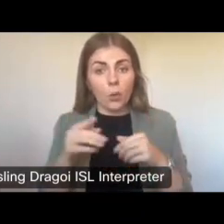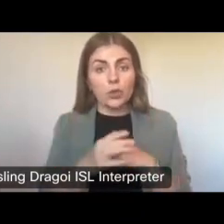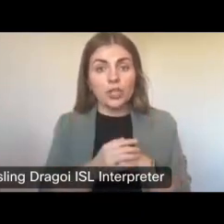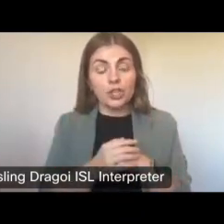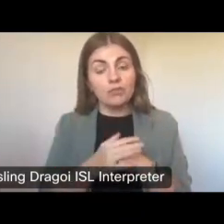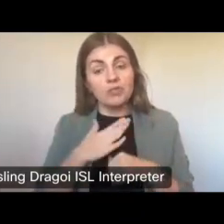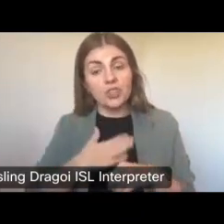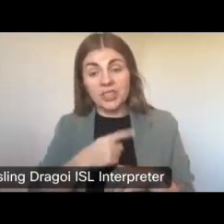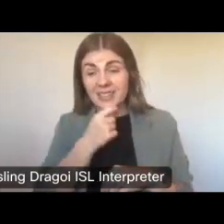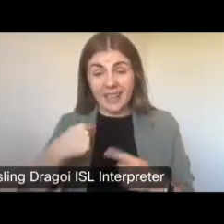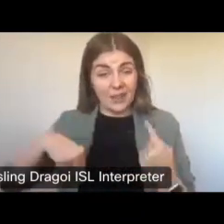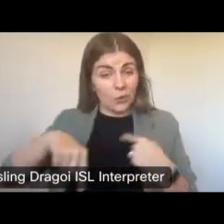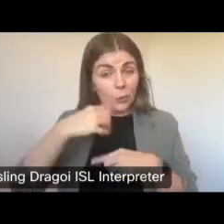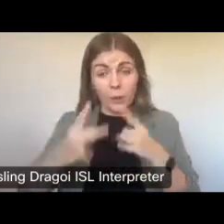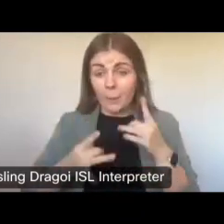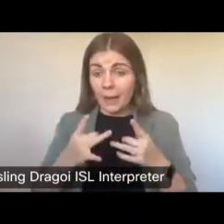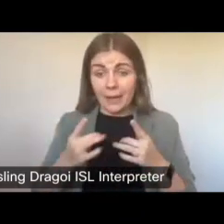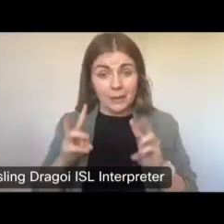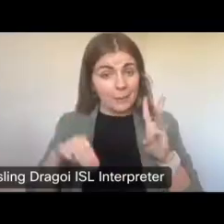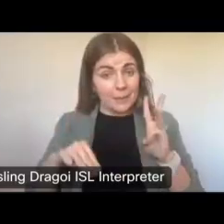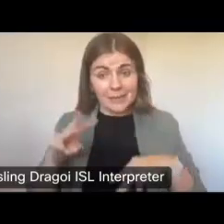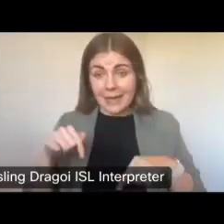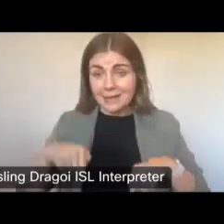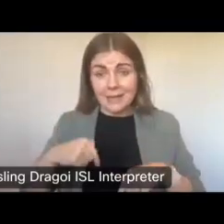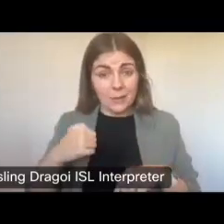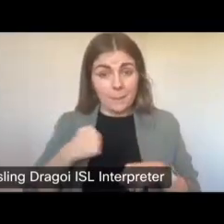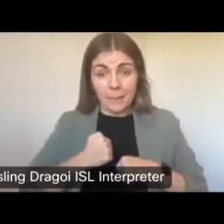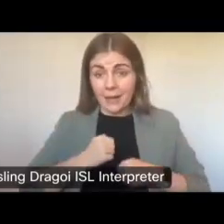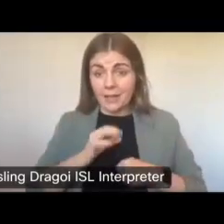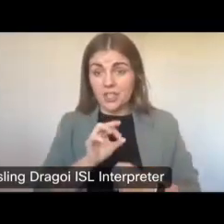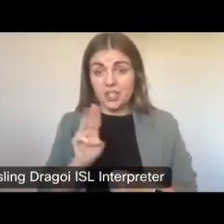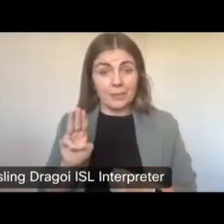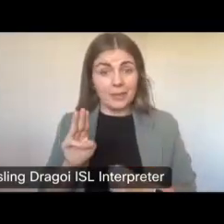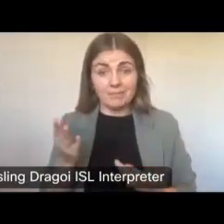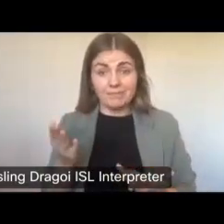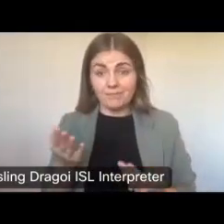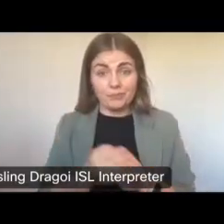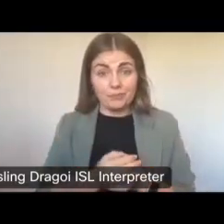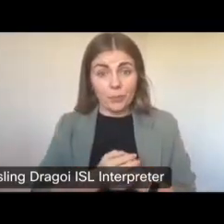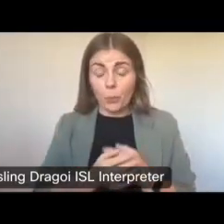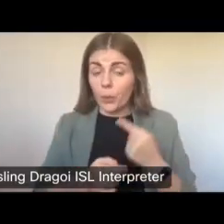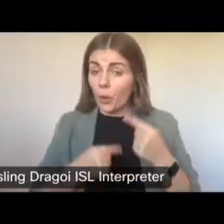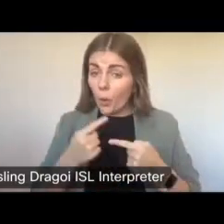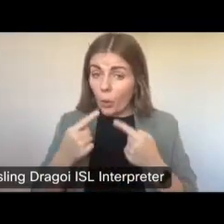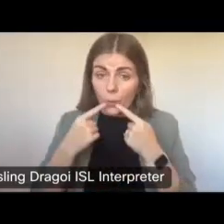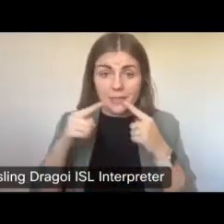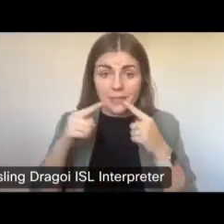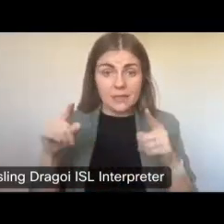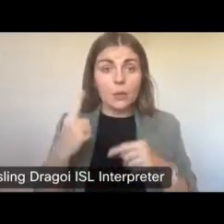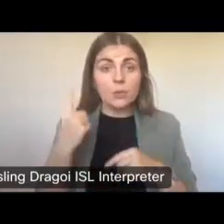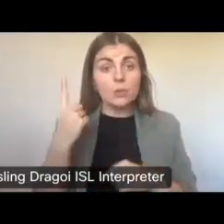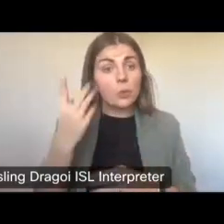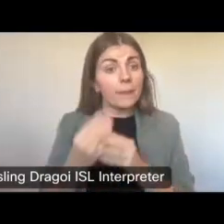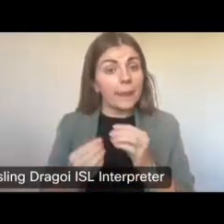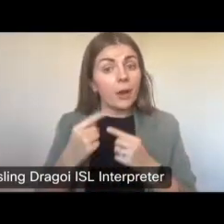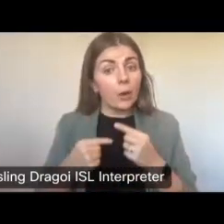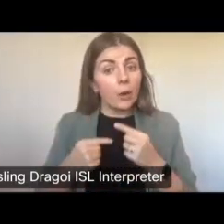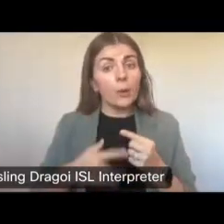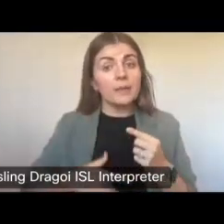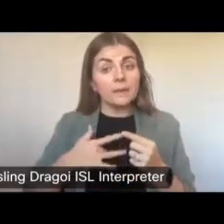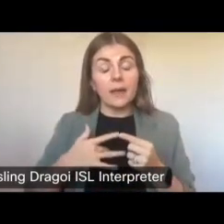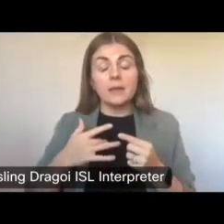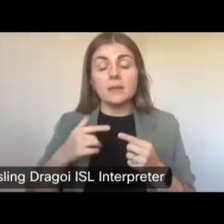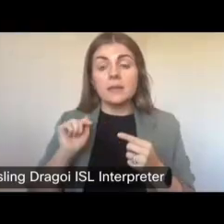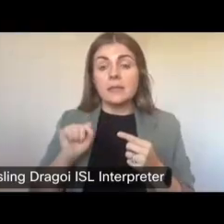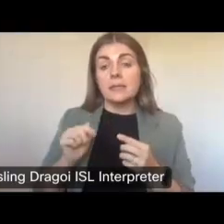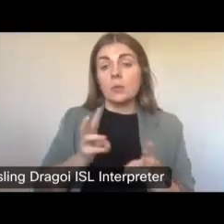make mistakes here at the clinic, and we always disclose. One thing I always found is that working in inner city Dublin and working with